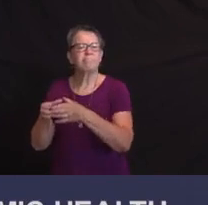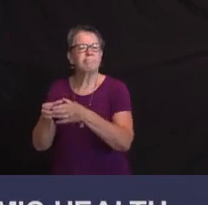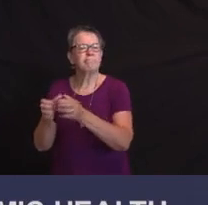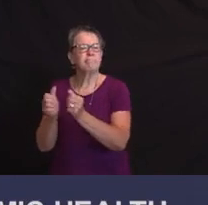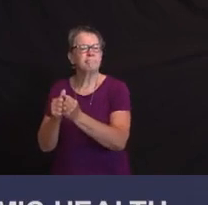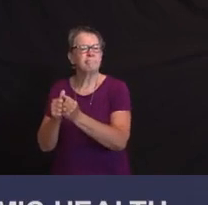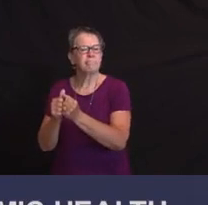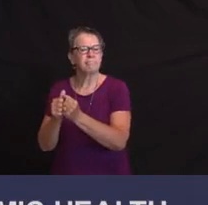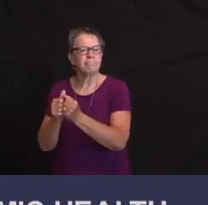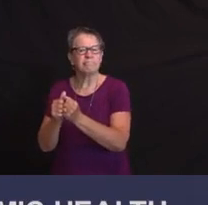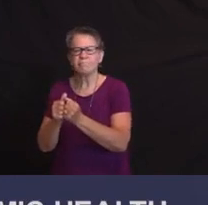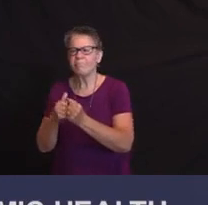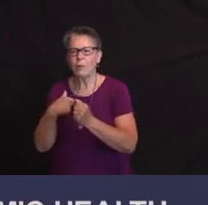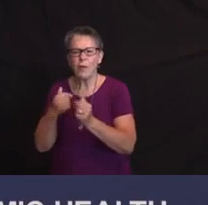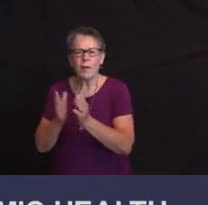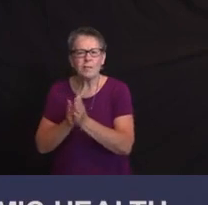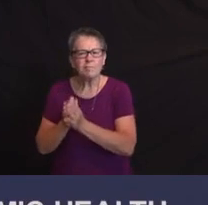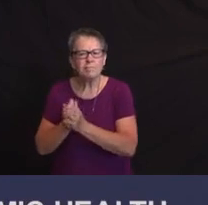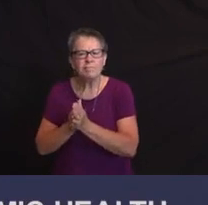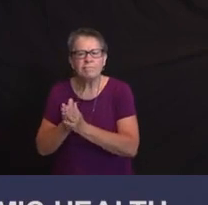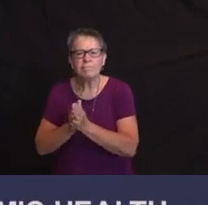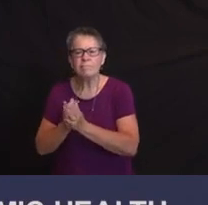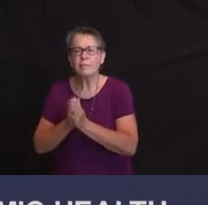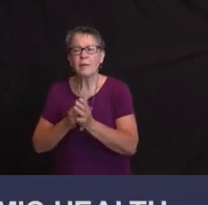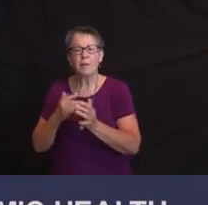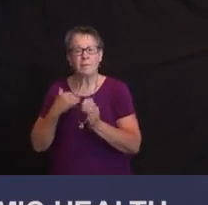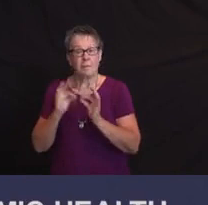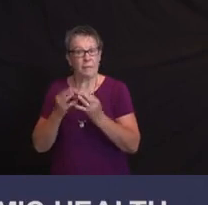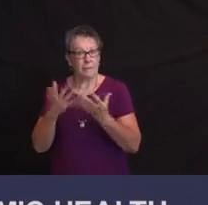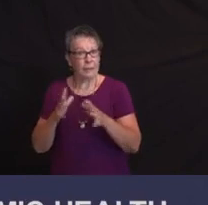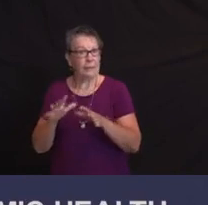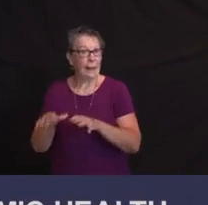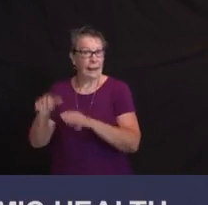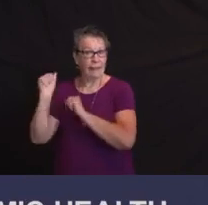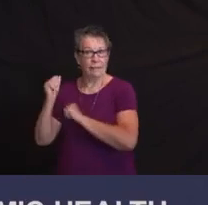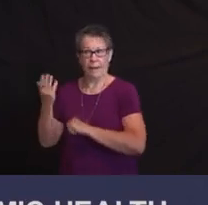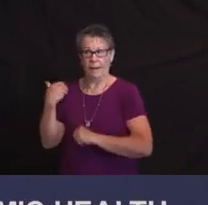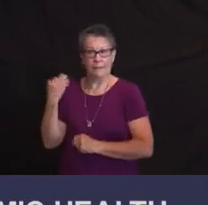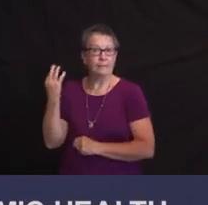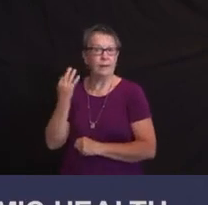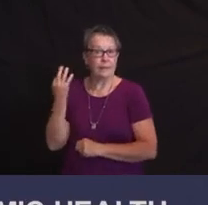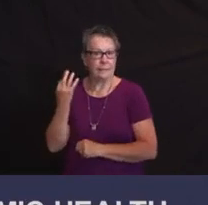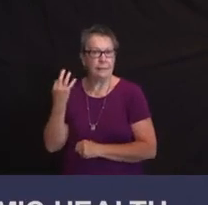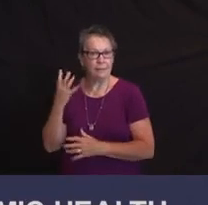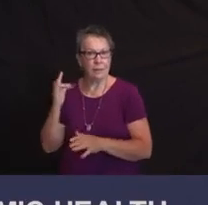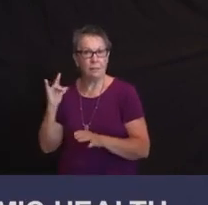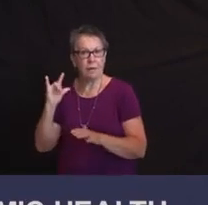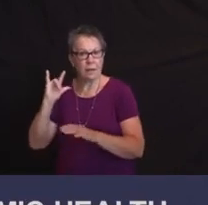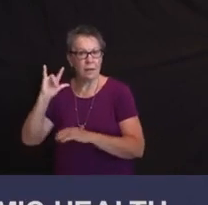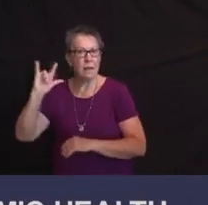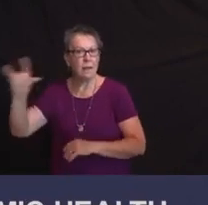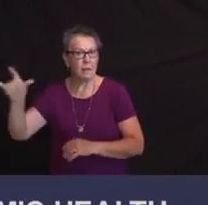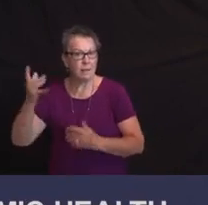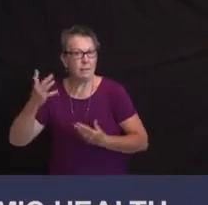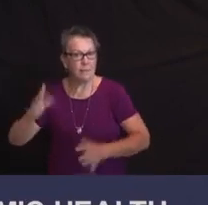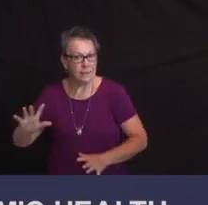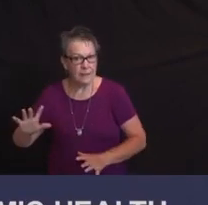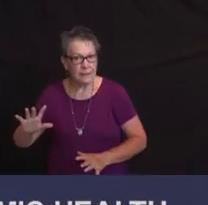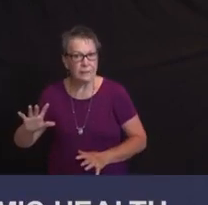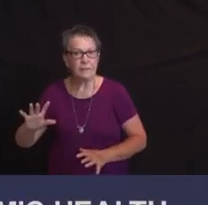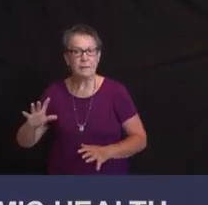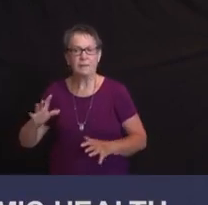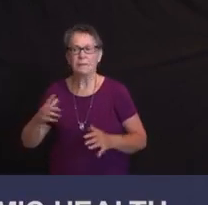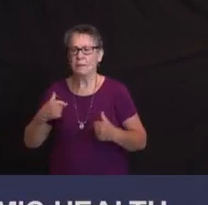that. They left on Friday, and if that weren't enough, we've got an extraordinary, capable team here, and I'll be in touch with them